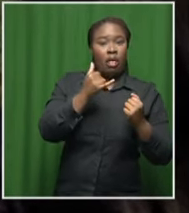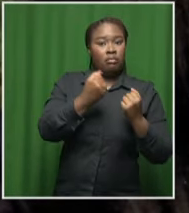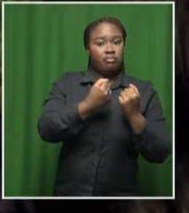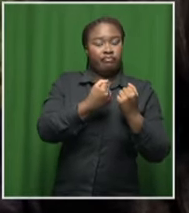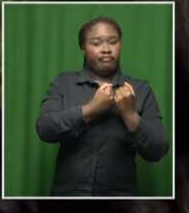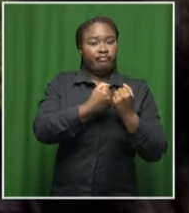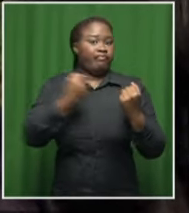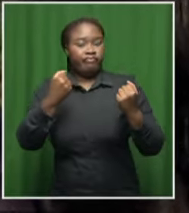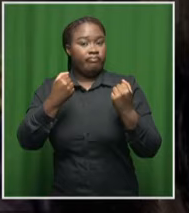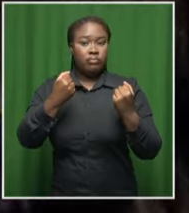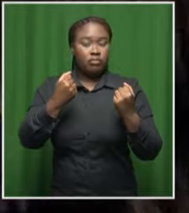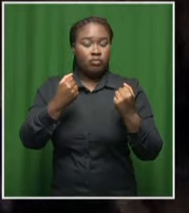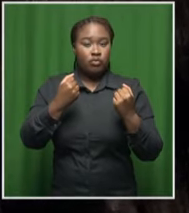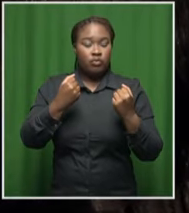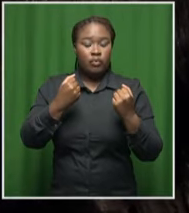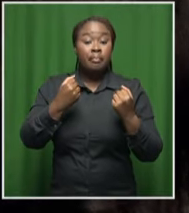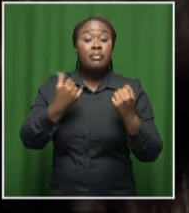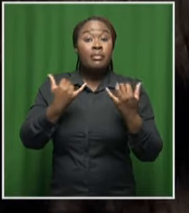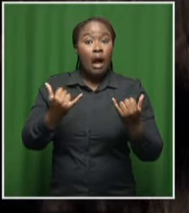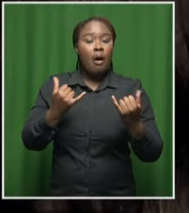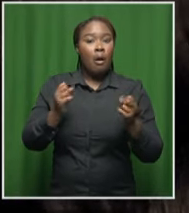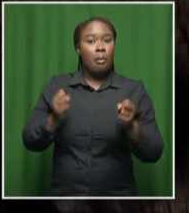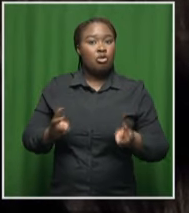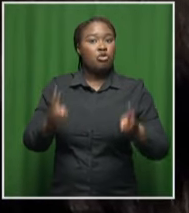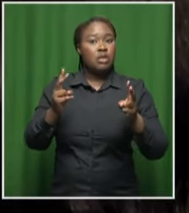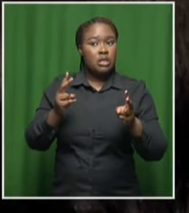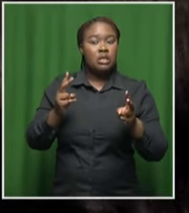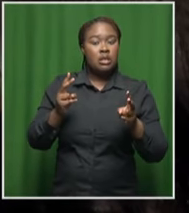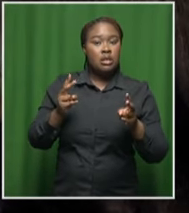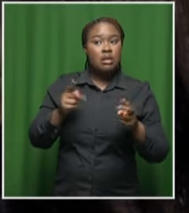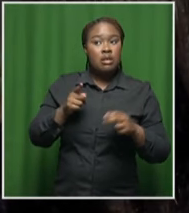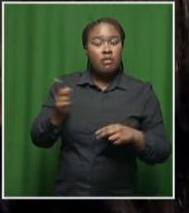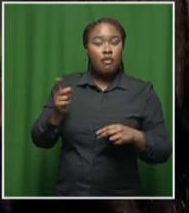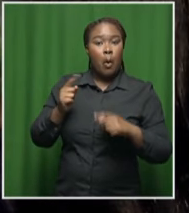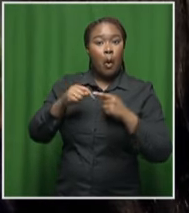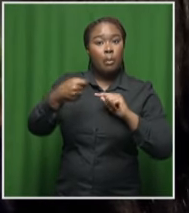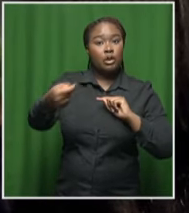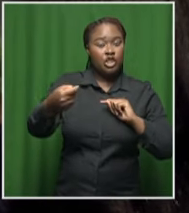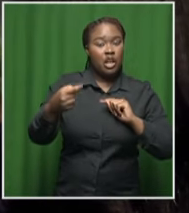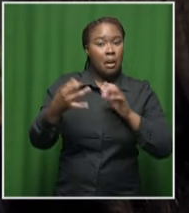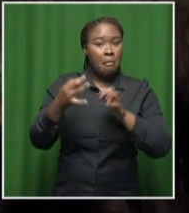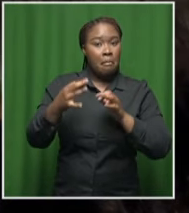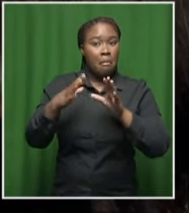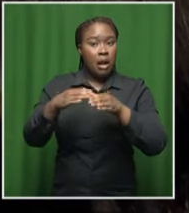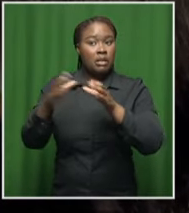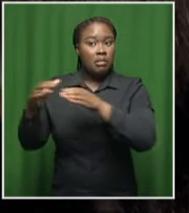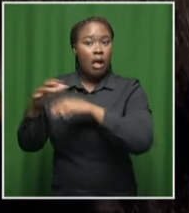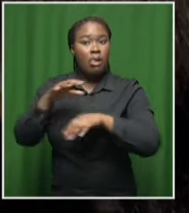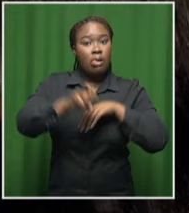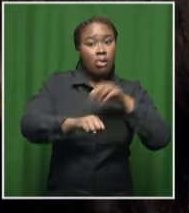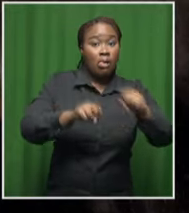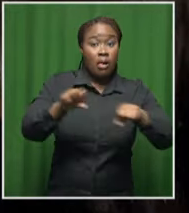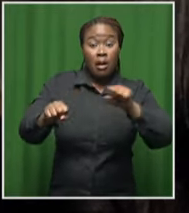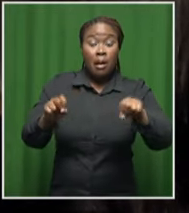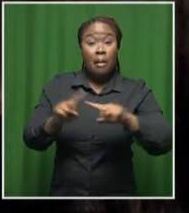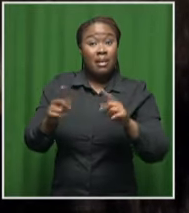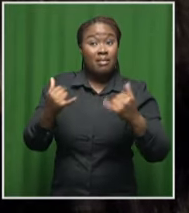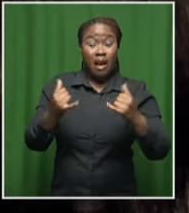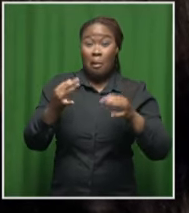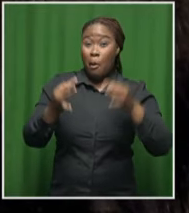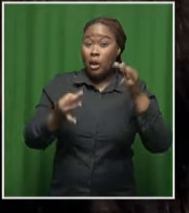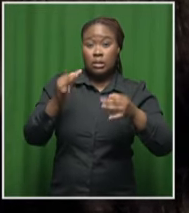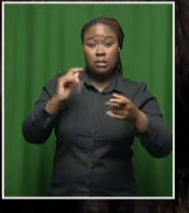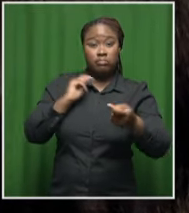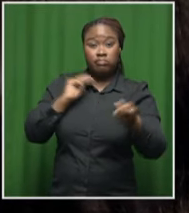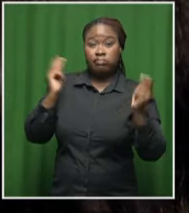there's an opportune moment for opposition parties to grab their stake, you are dealing with a changing political landscape. A lot